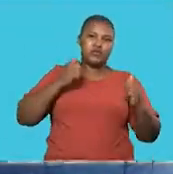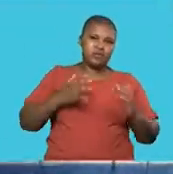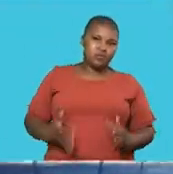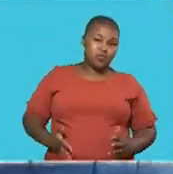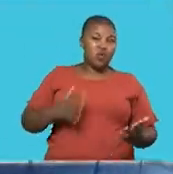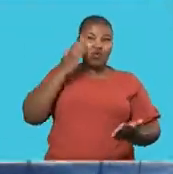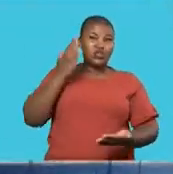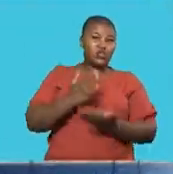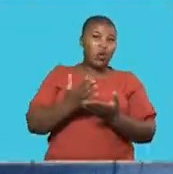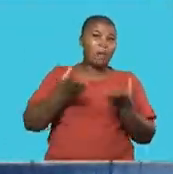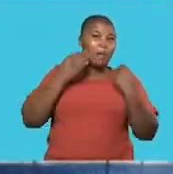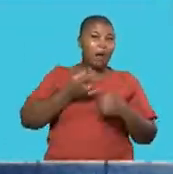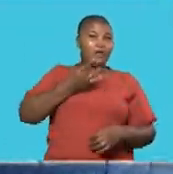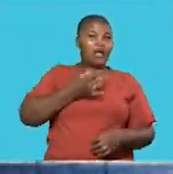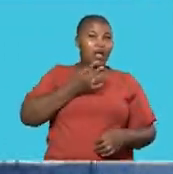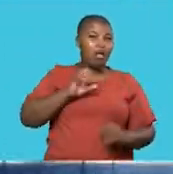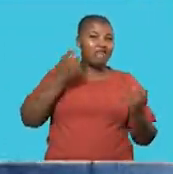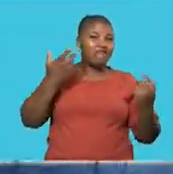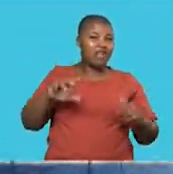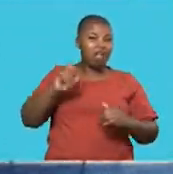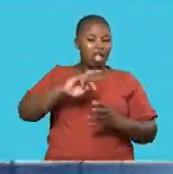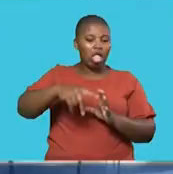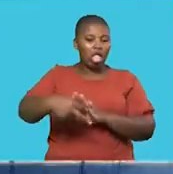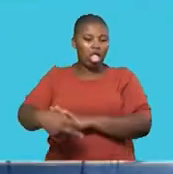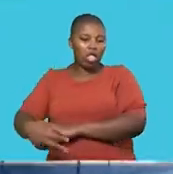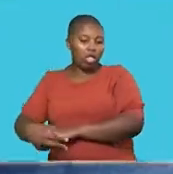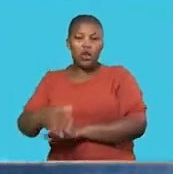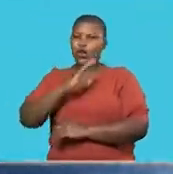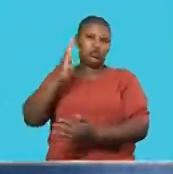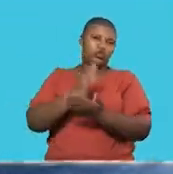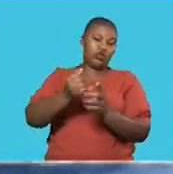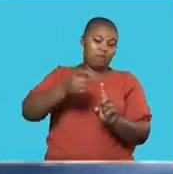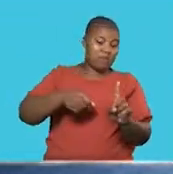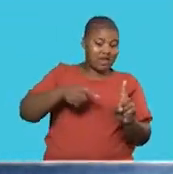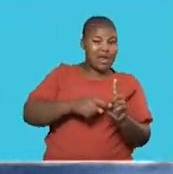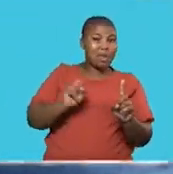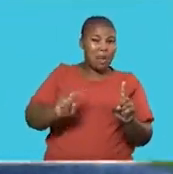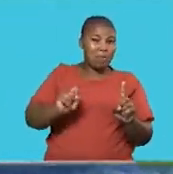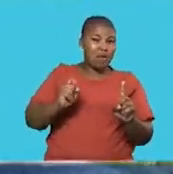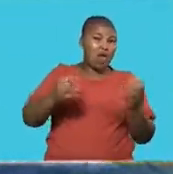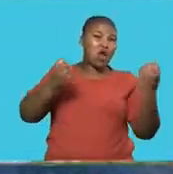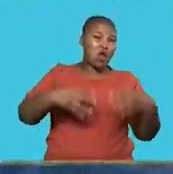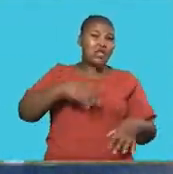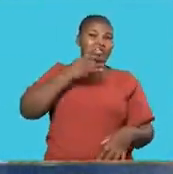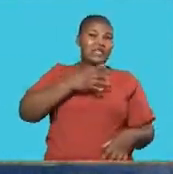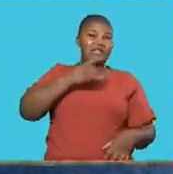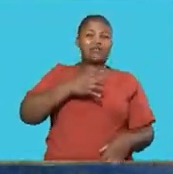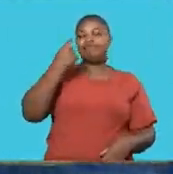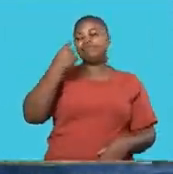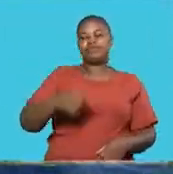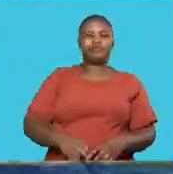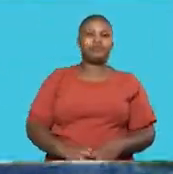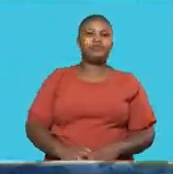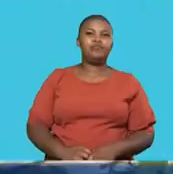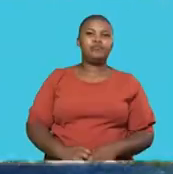Ke sa e mong wa batjha ba ntseng ba batlhiwa ke basebeletsi ba tshwanyetso ka morao ga go qwela ka Moqebelo.